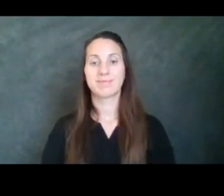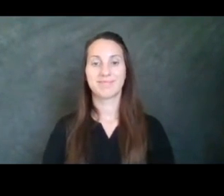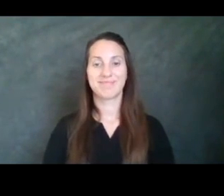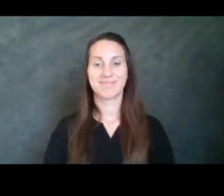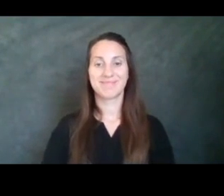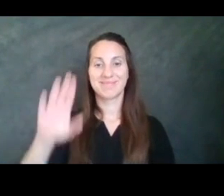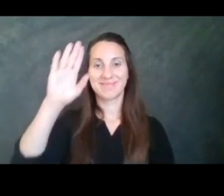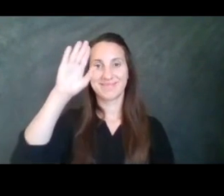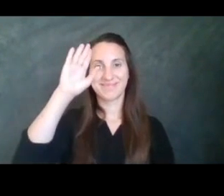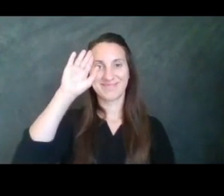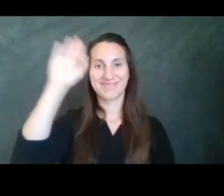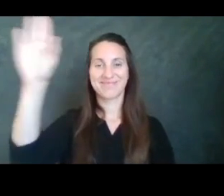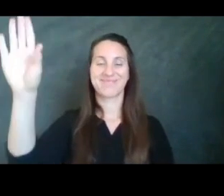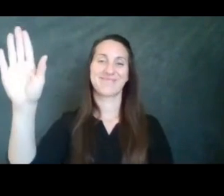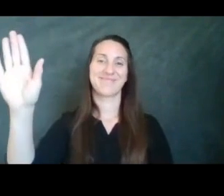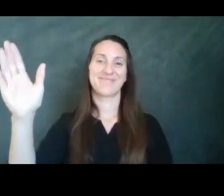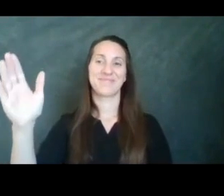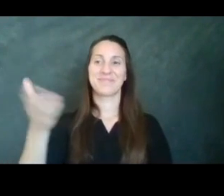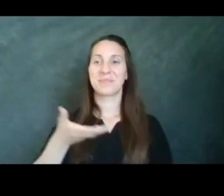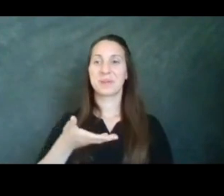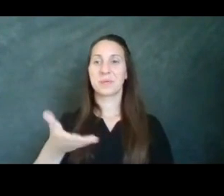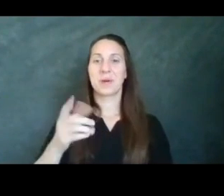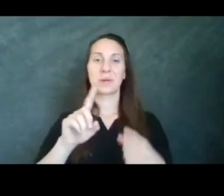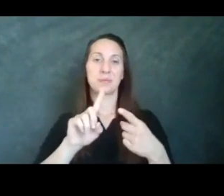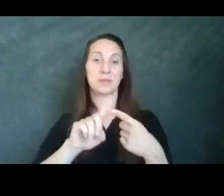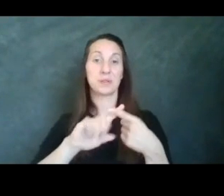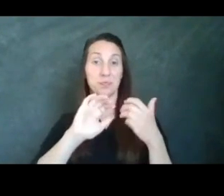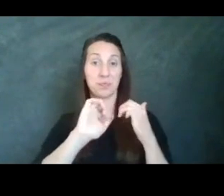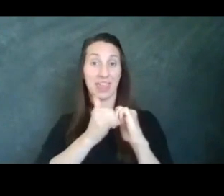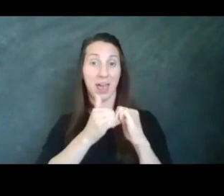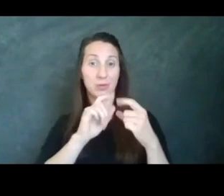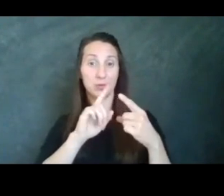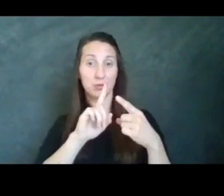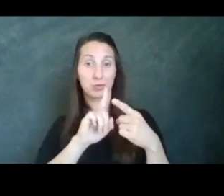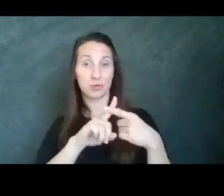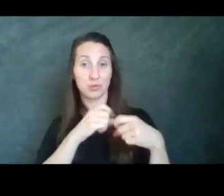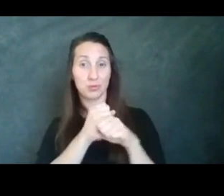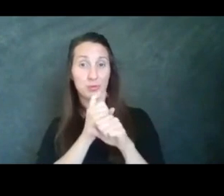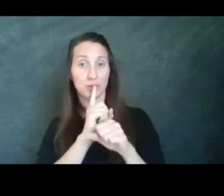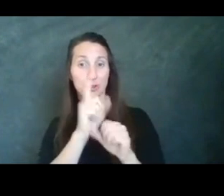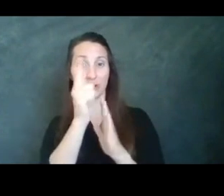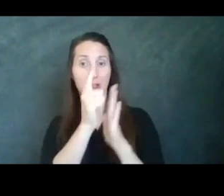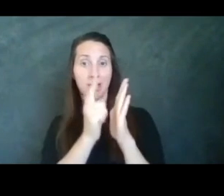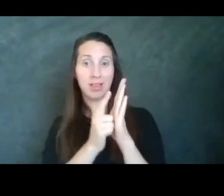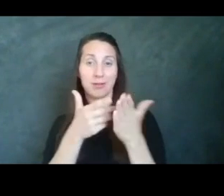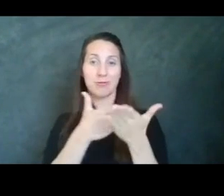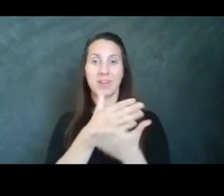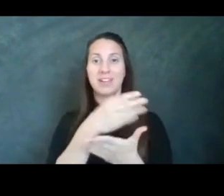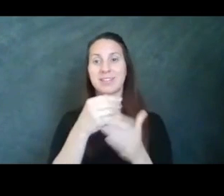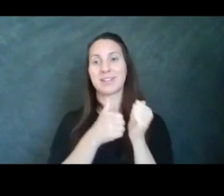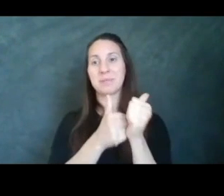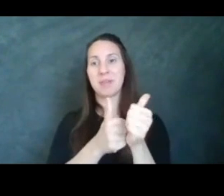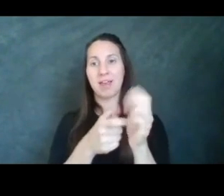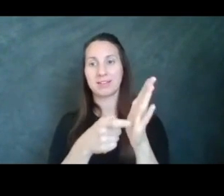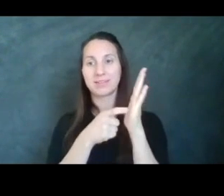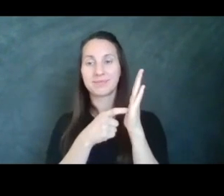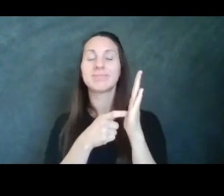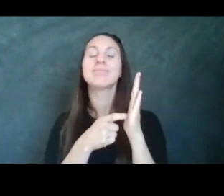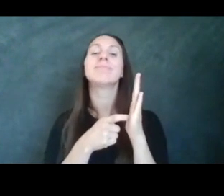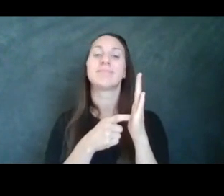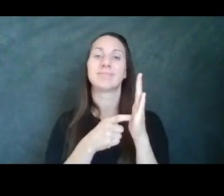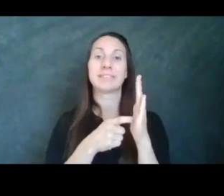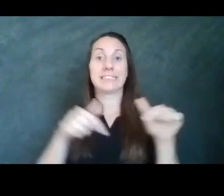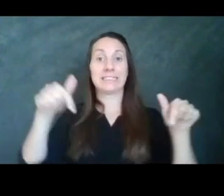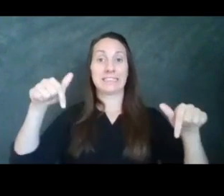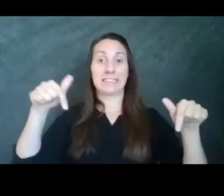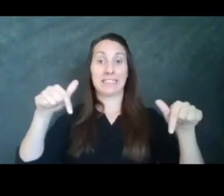Hello, and welcome to How to Ensure Legal Rights and Compliance Obligations, the seventh